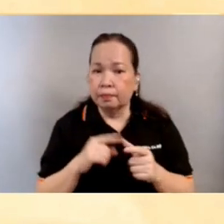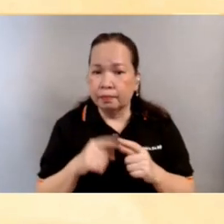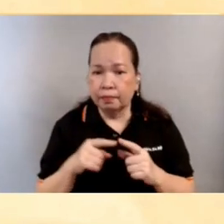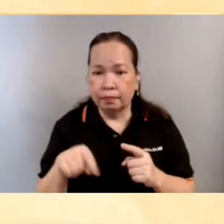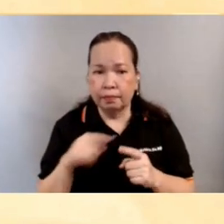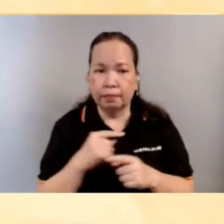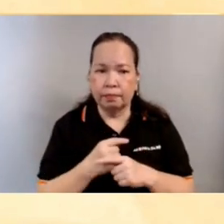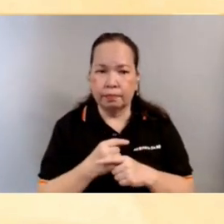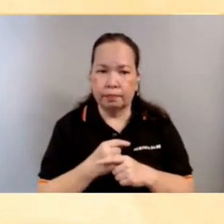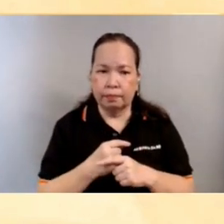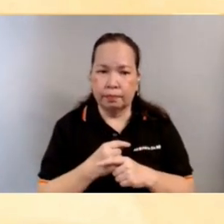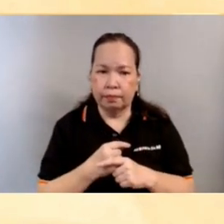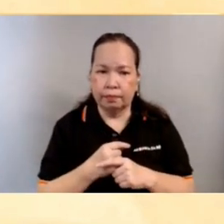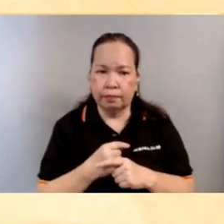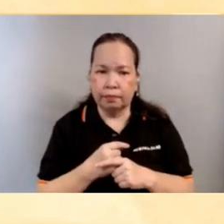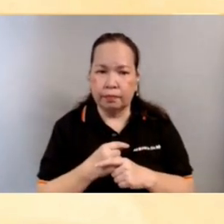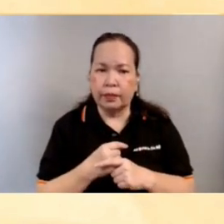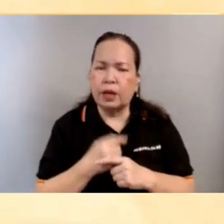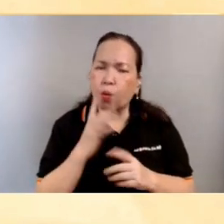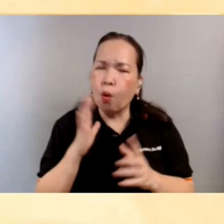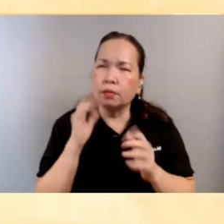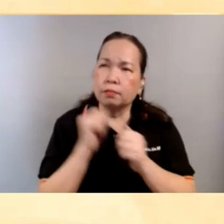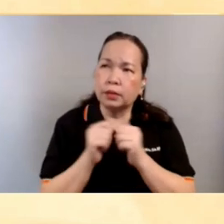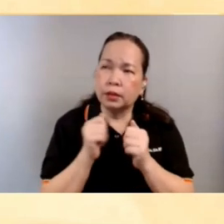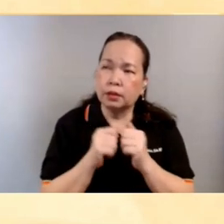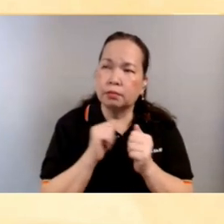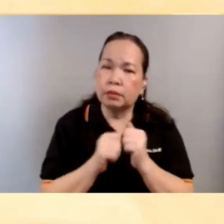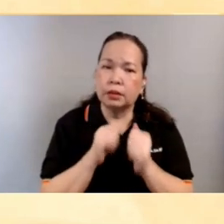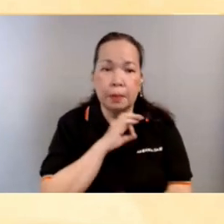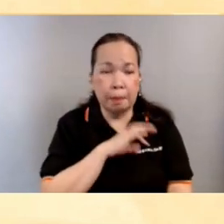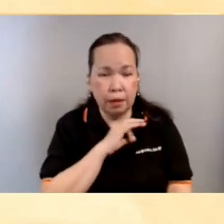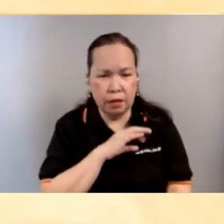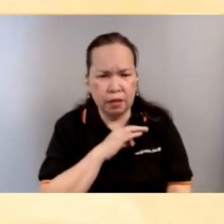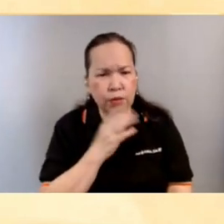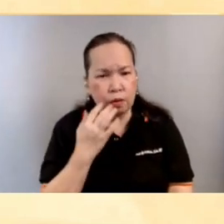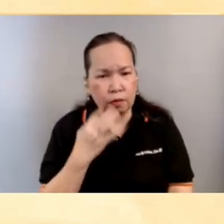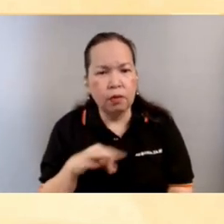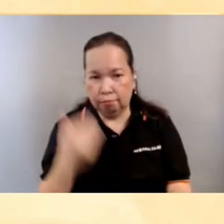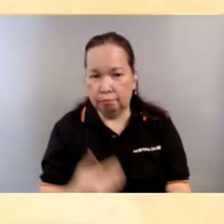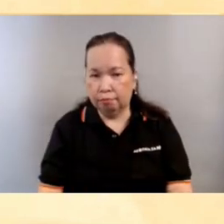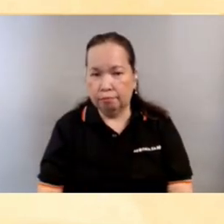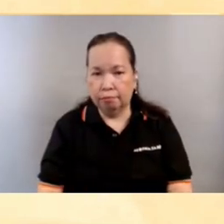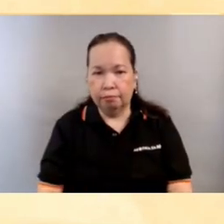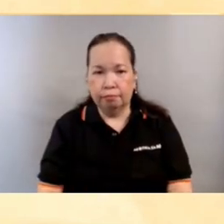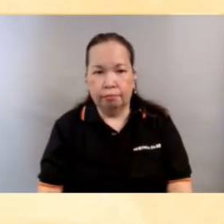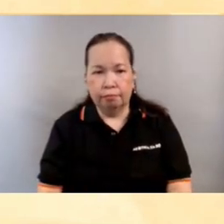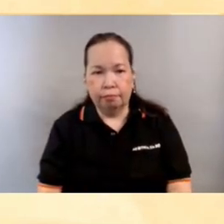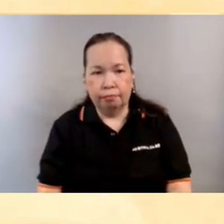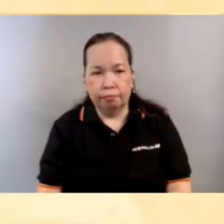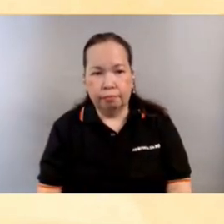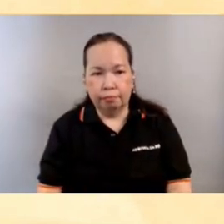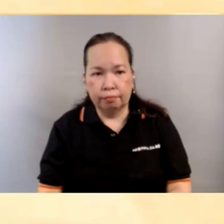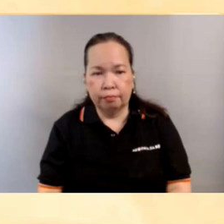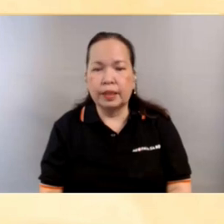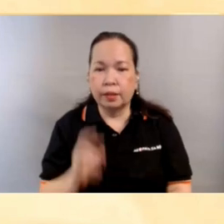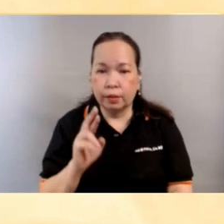one to recover and to move forward. And many people have said that. I can give examples later if there are questions.